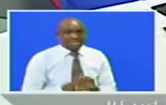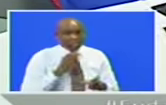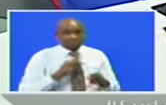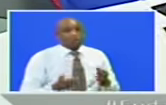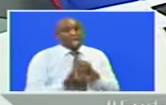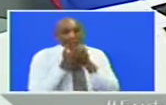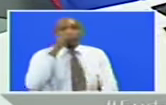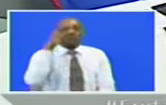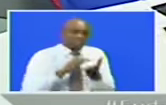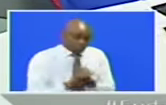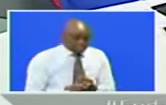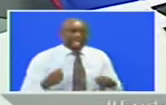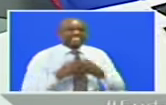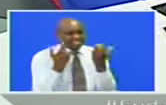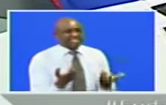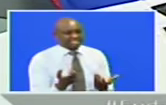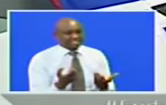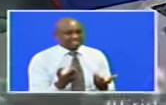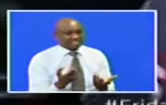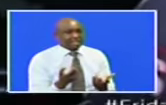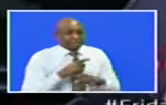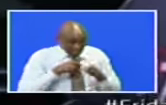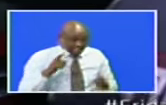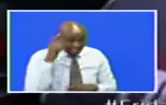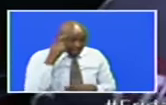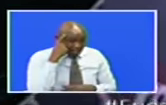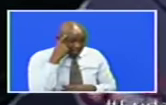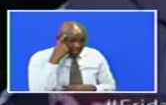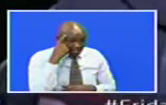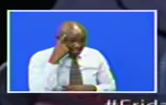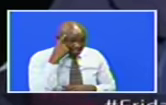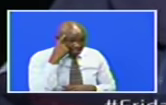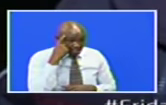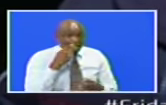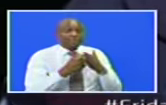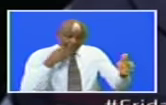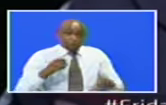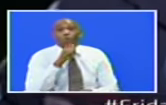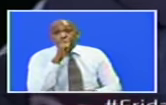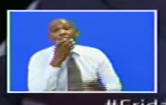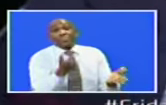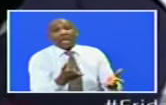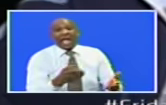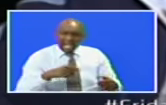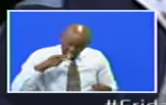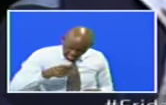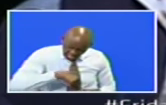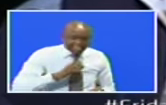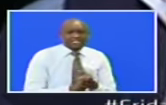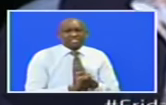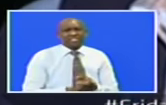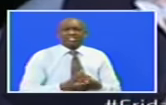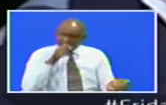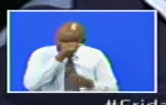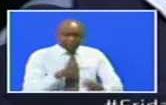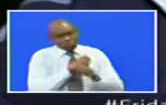helping to reduce accidents. But remember, before Alco-Blow, we have been driving and we have